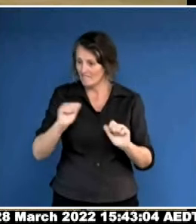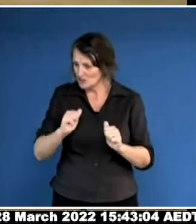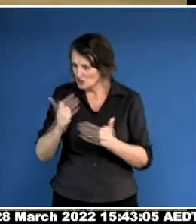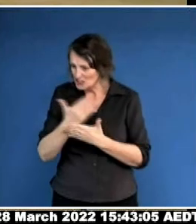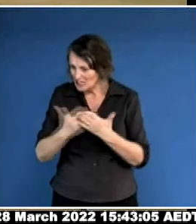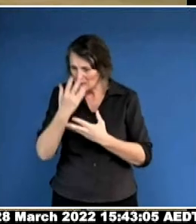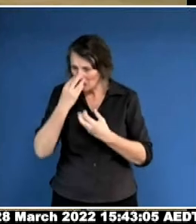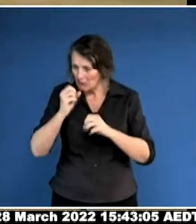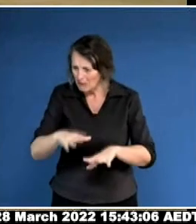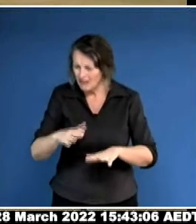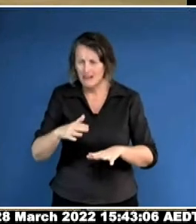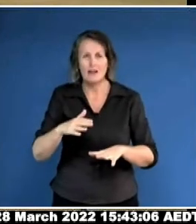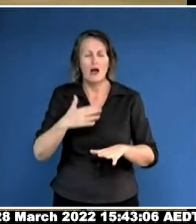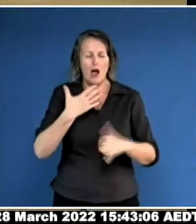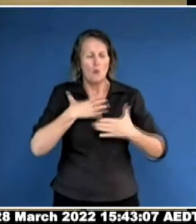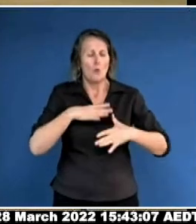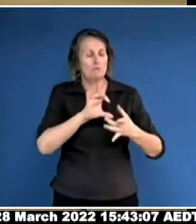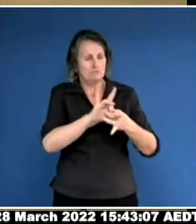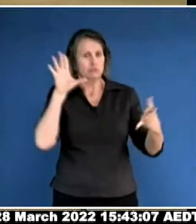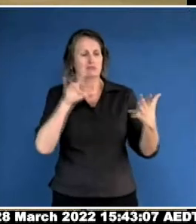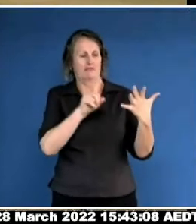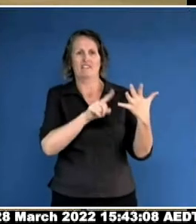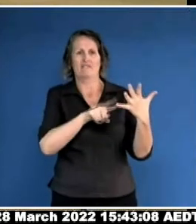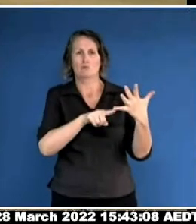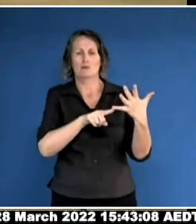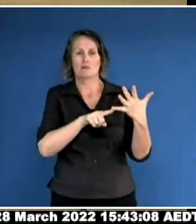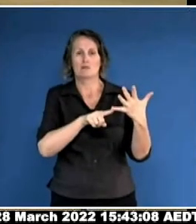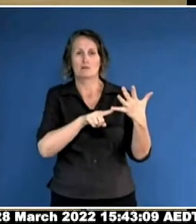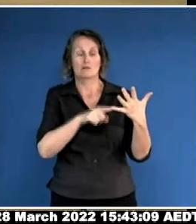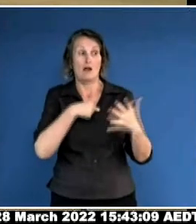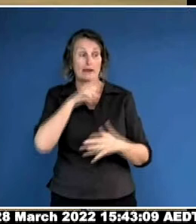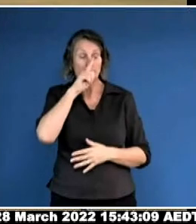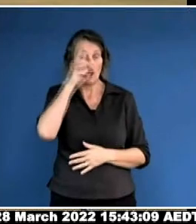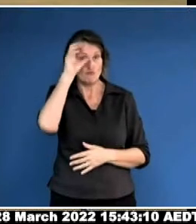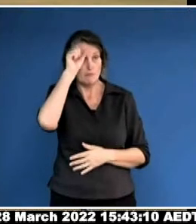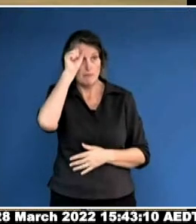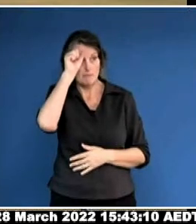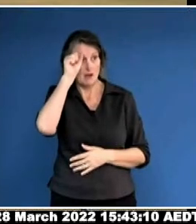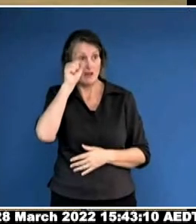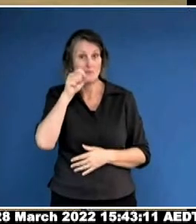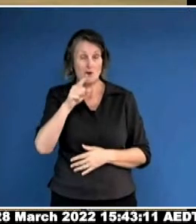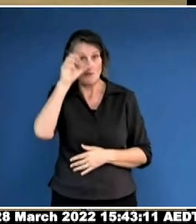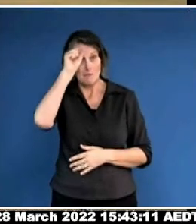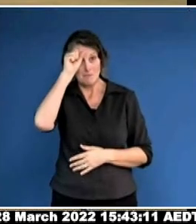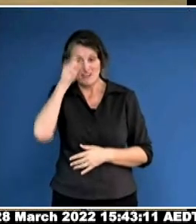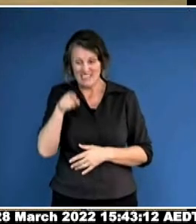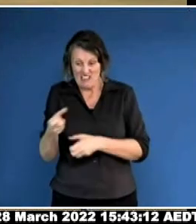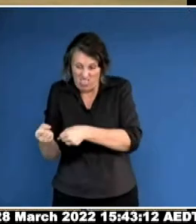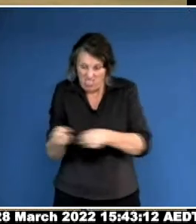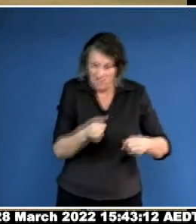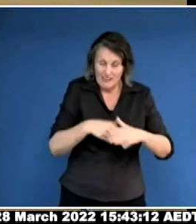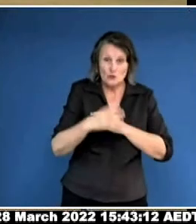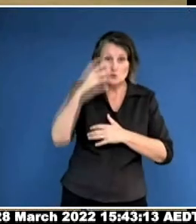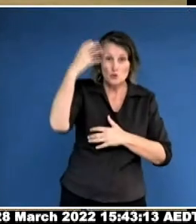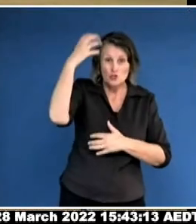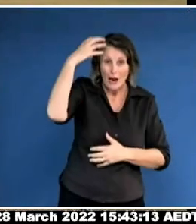don't remember a lot. I do remember that he dragged me to the shower to rinse off the blood and then put me back on the bed. I